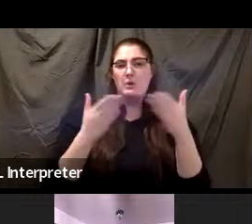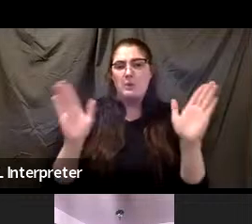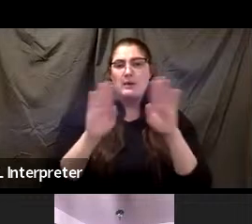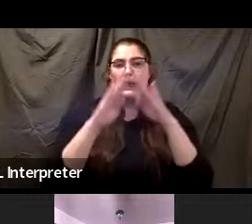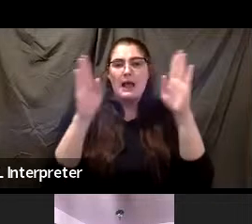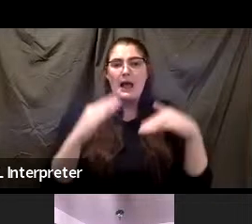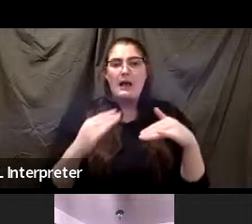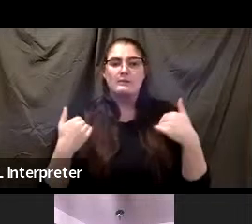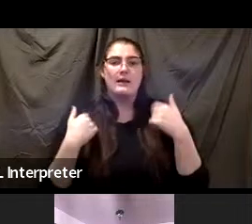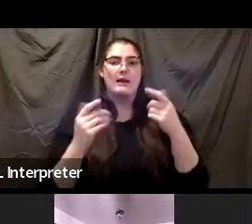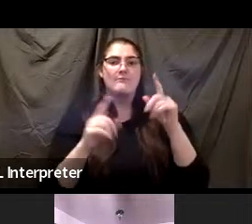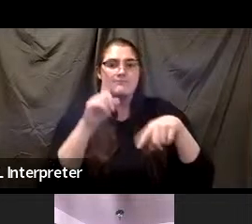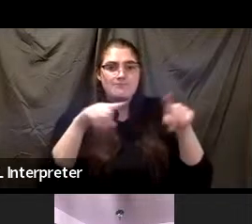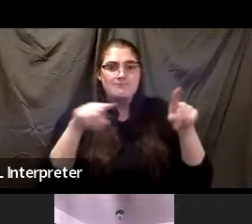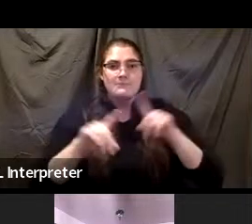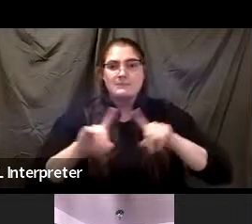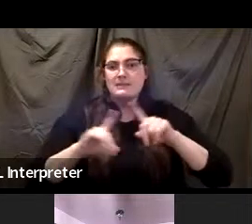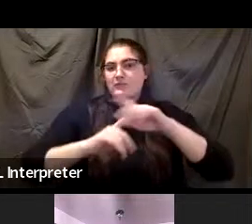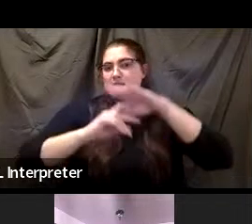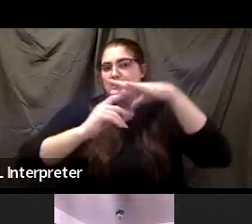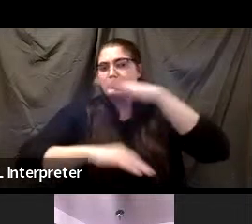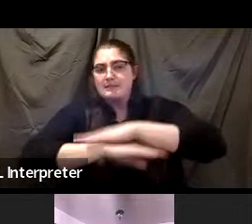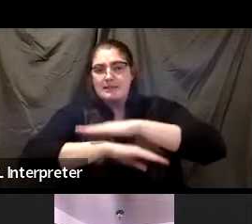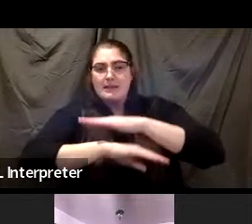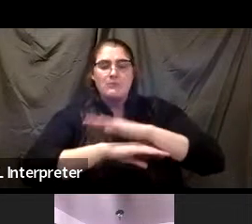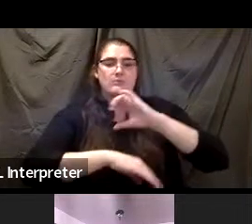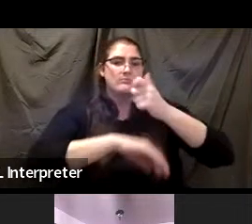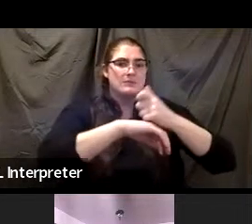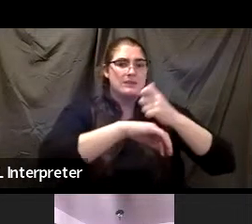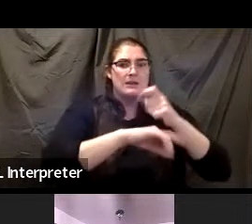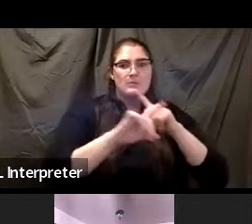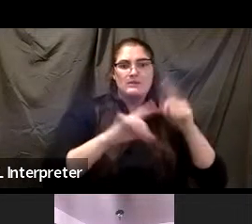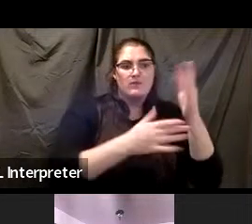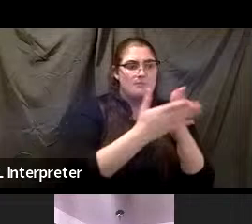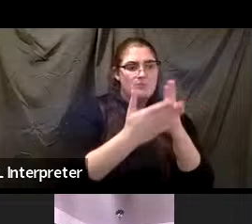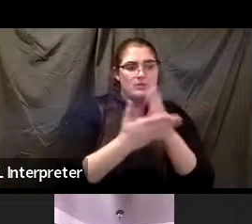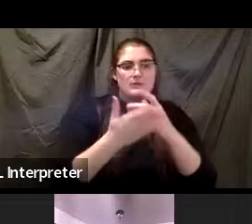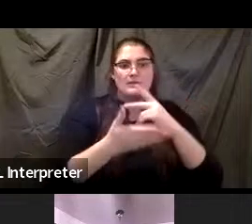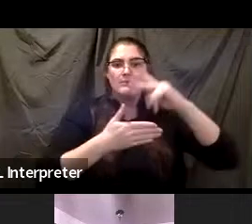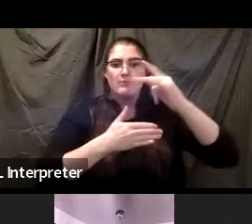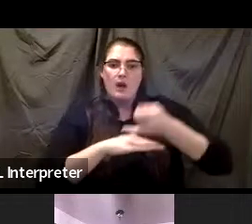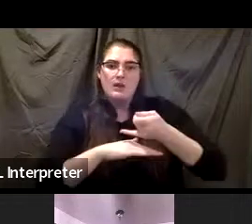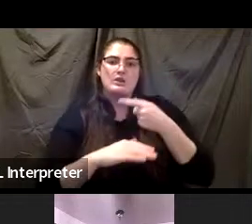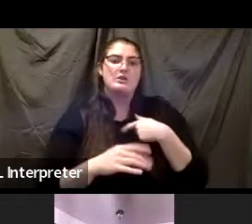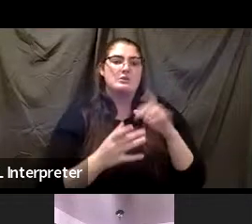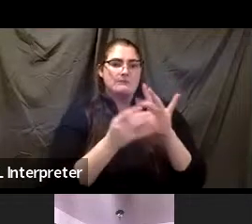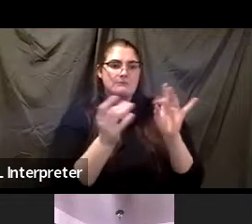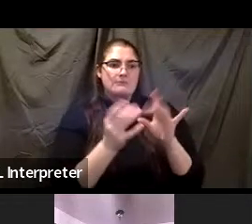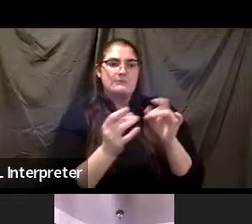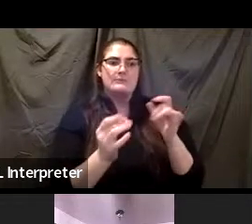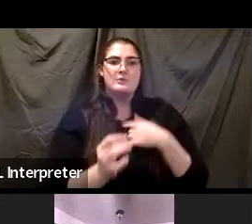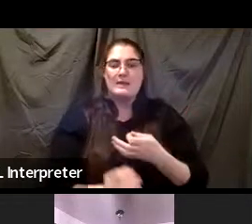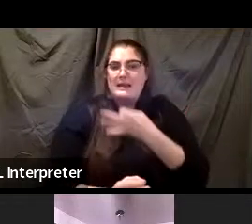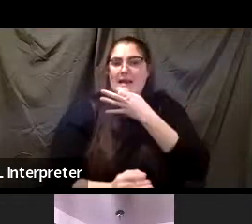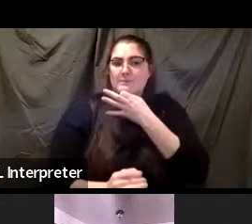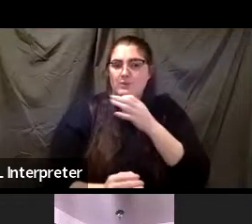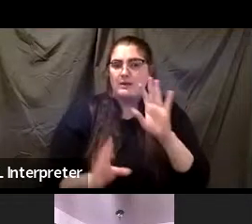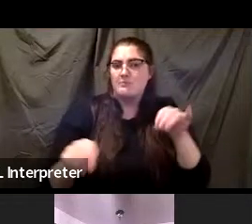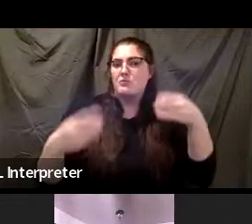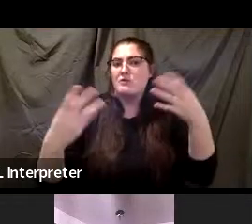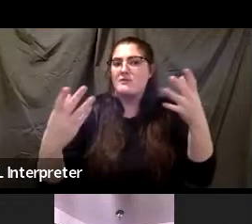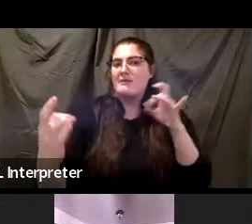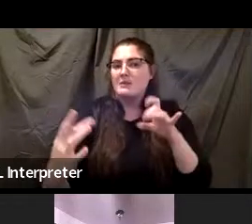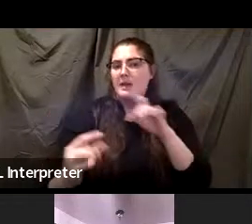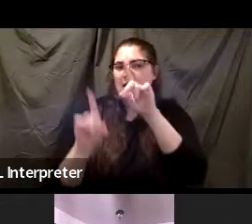different tables with different portions of each project, and you can speak with the DDOT expert and provide any feedback you might have or ask questions. It's a